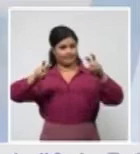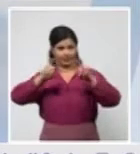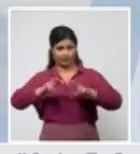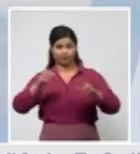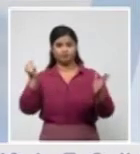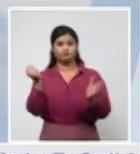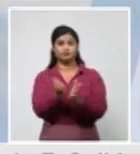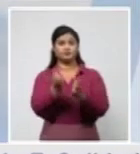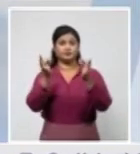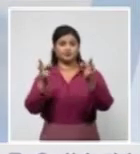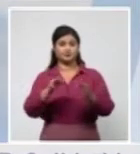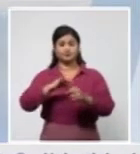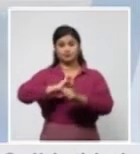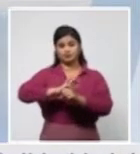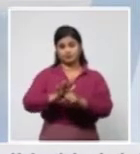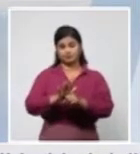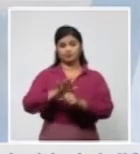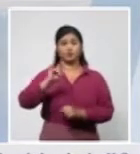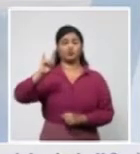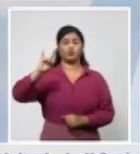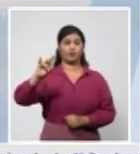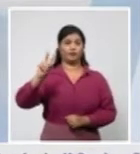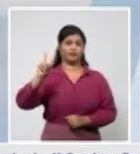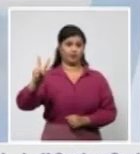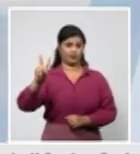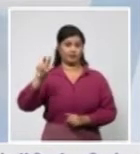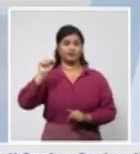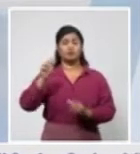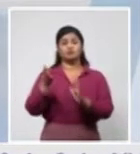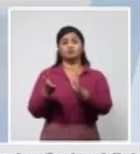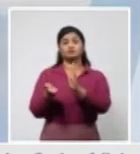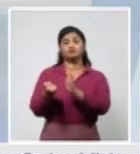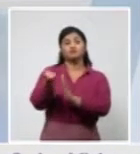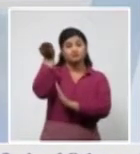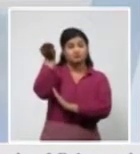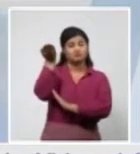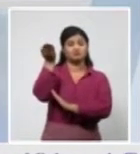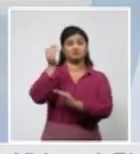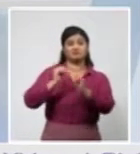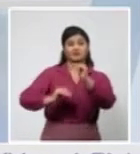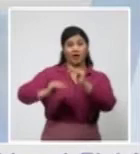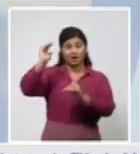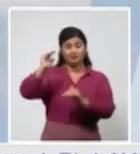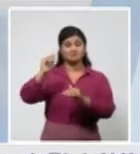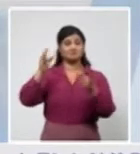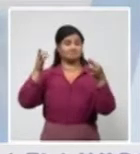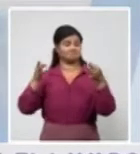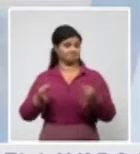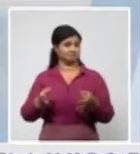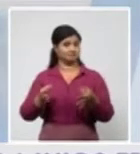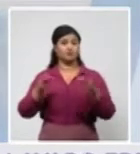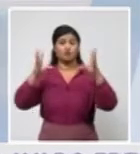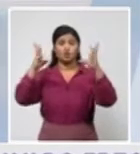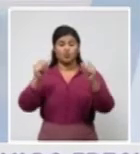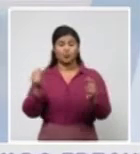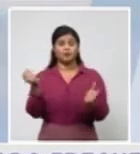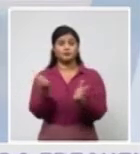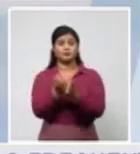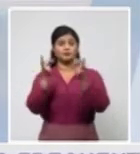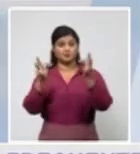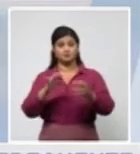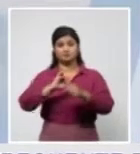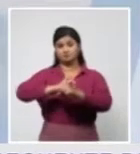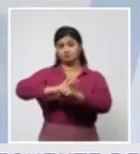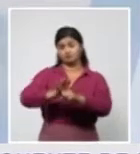269 people are hospitalized in Cuba. 8 are under observation. There are 169